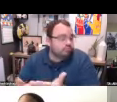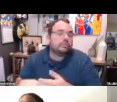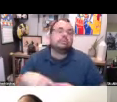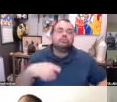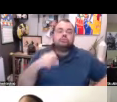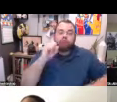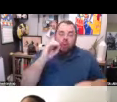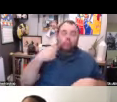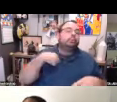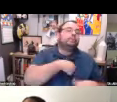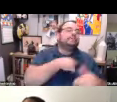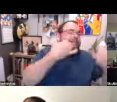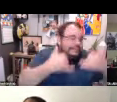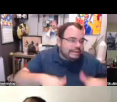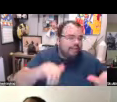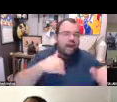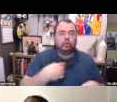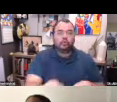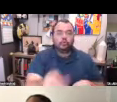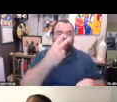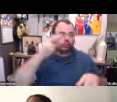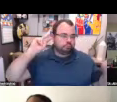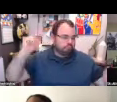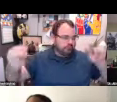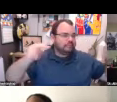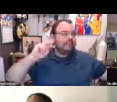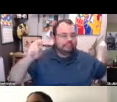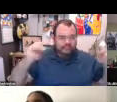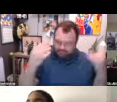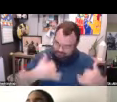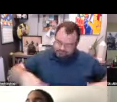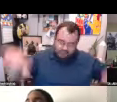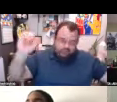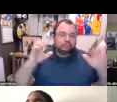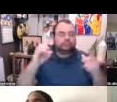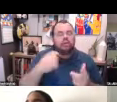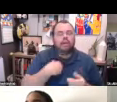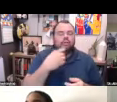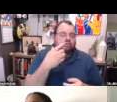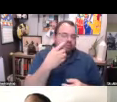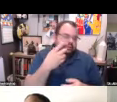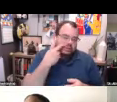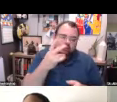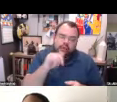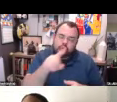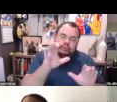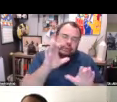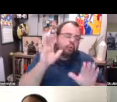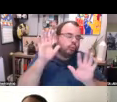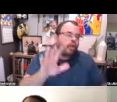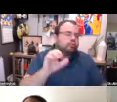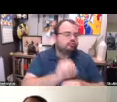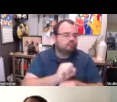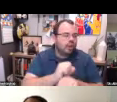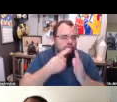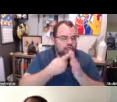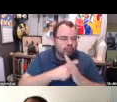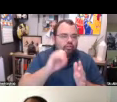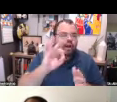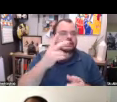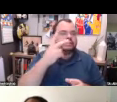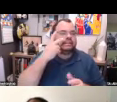represents people in that discussion. So we still have two polarizing things. So